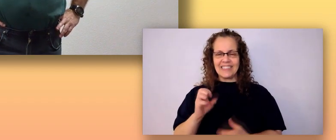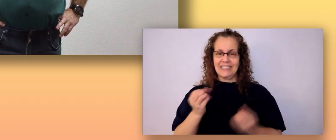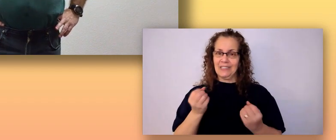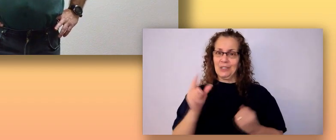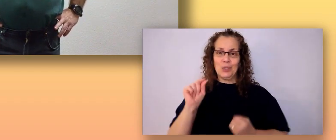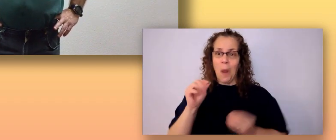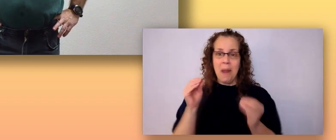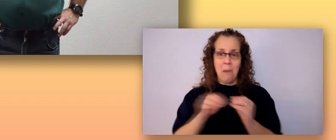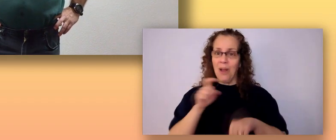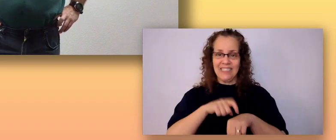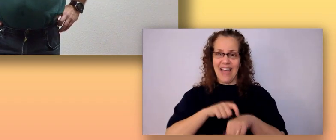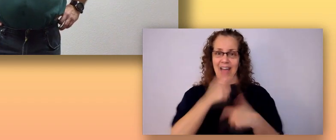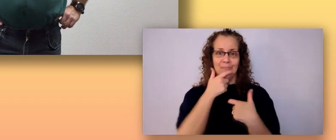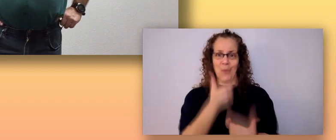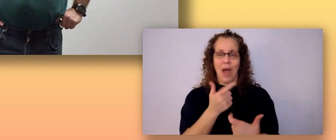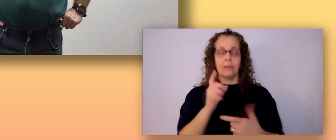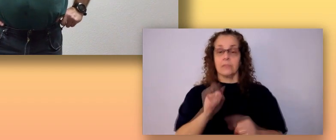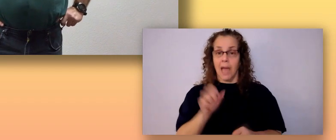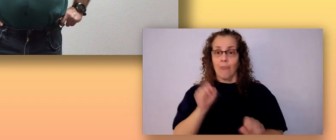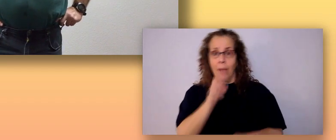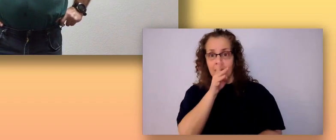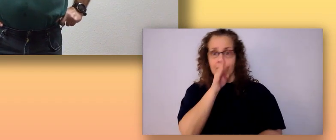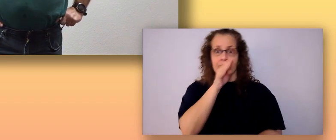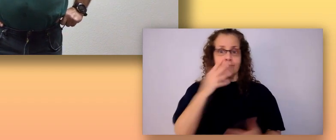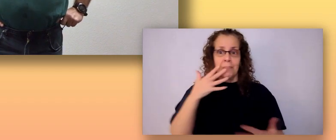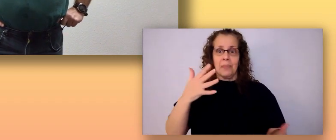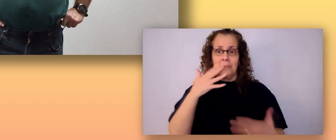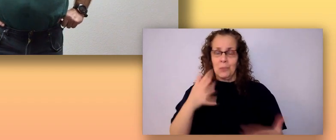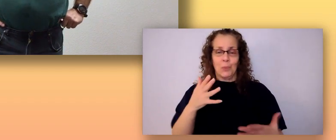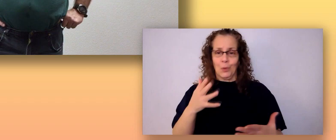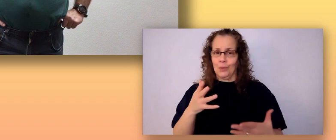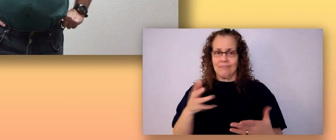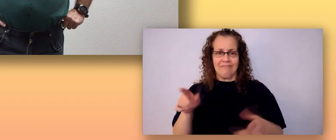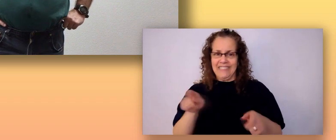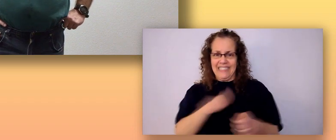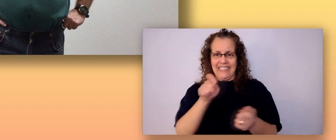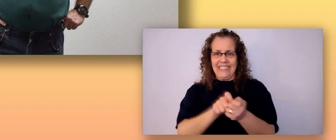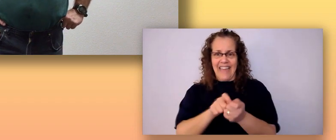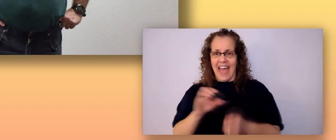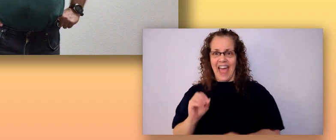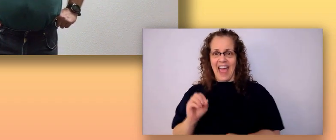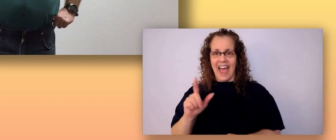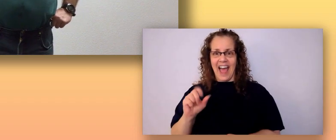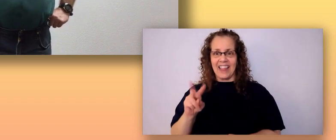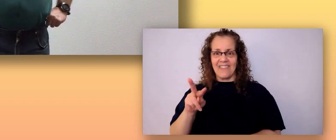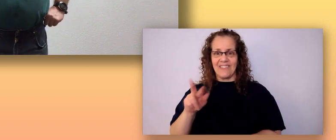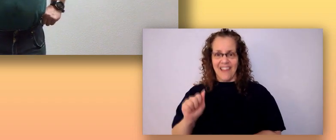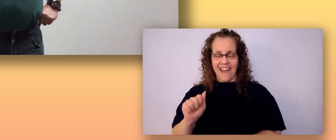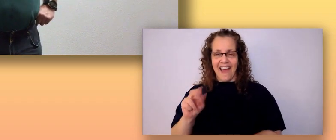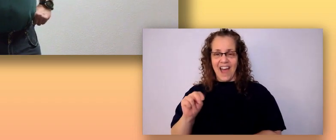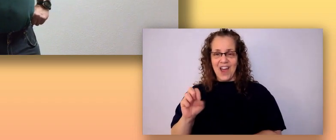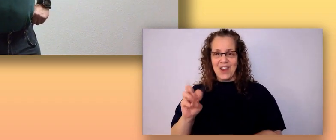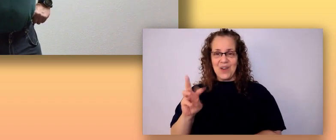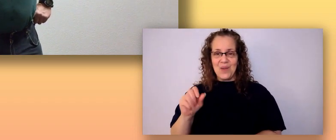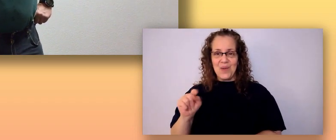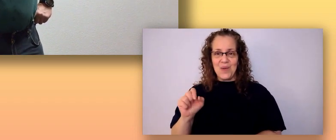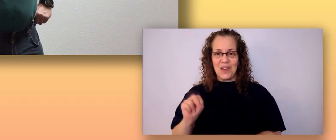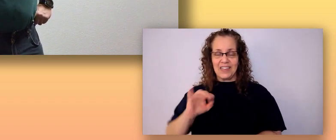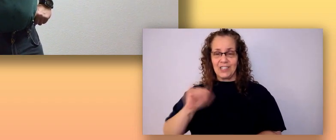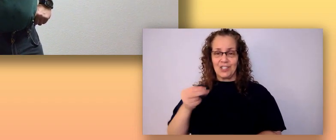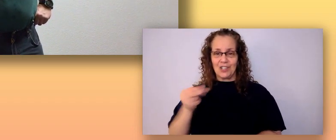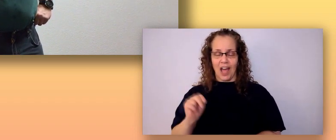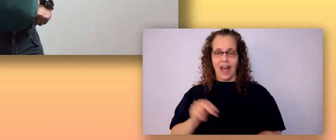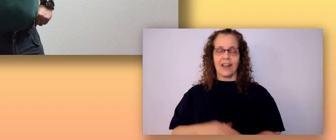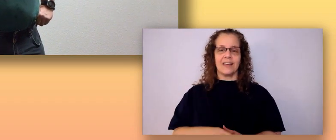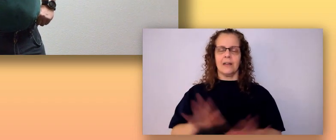I could probably recite the movie better than Olivia Newton-John herself. Gee, I